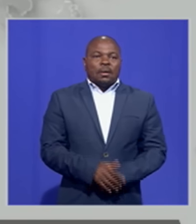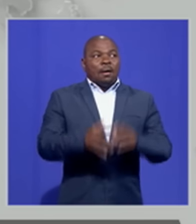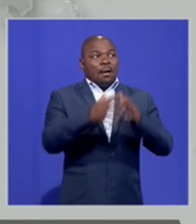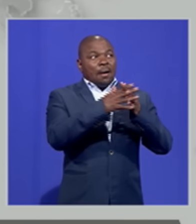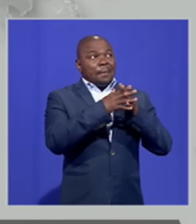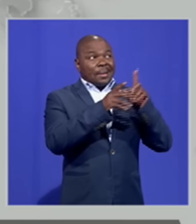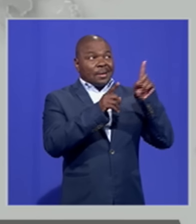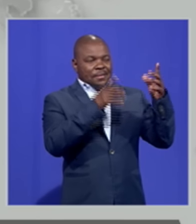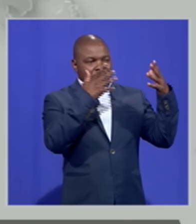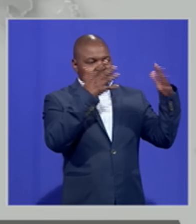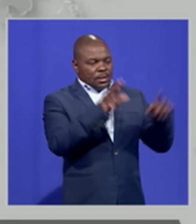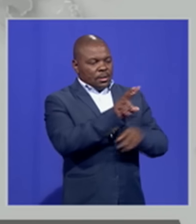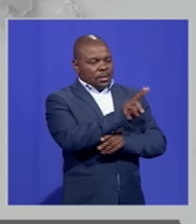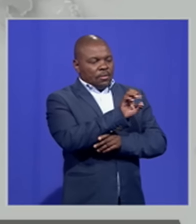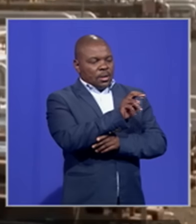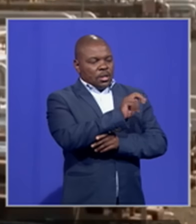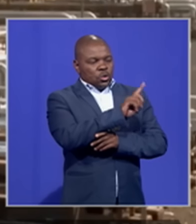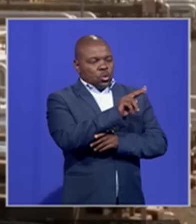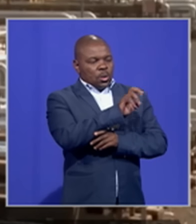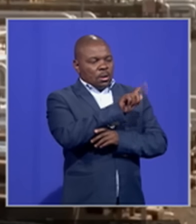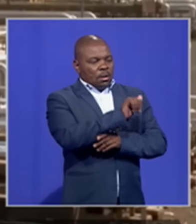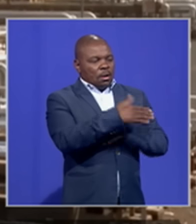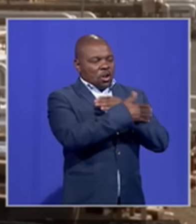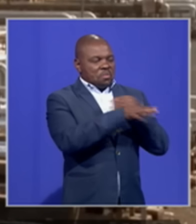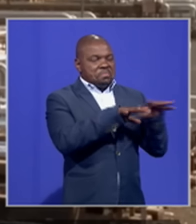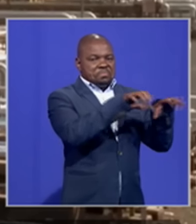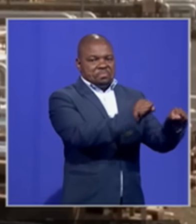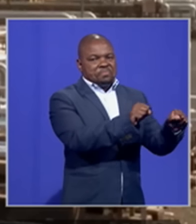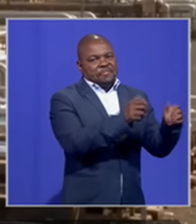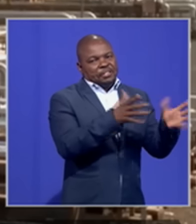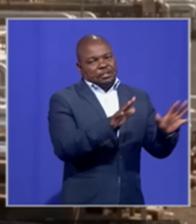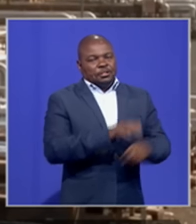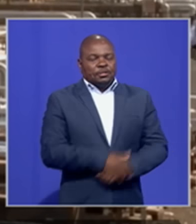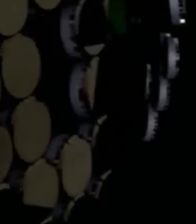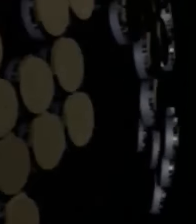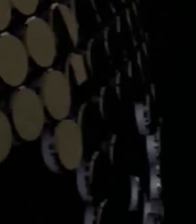America inkile taolo ya naha ya Venezuela.